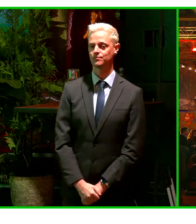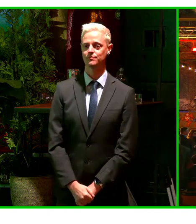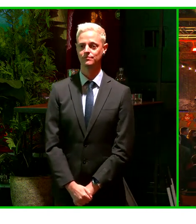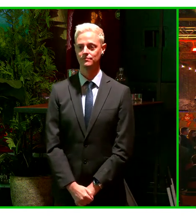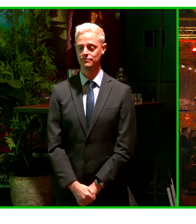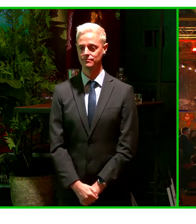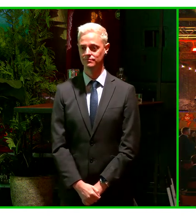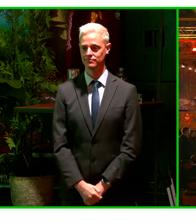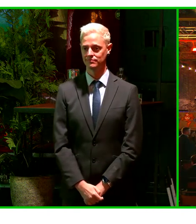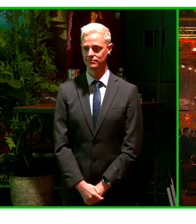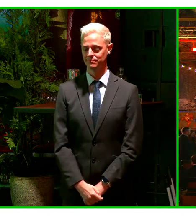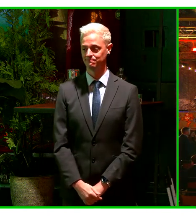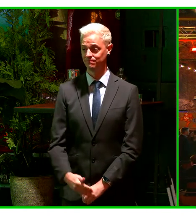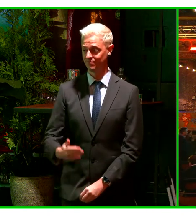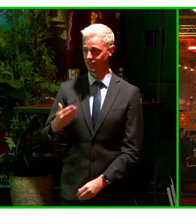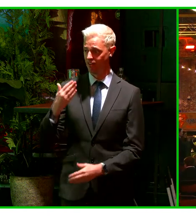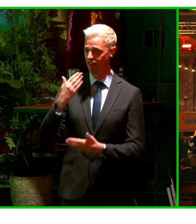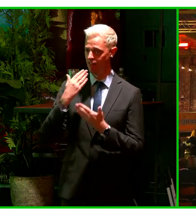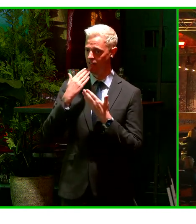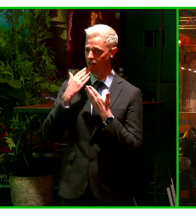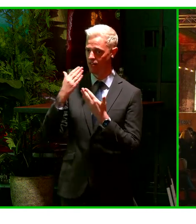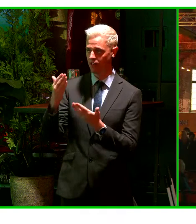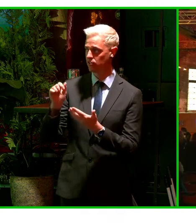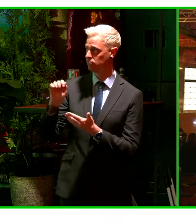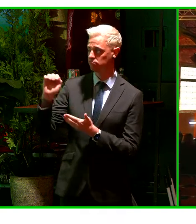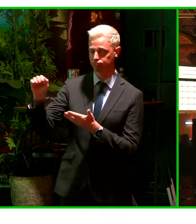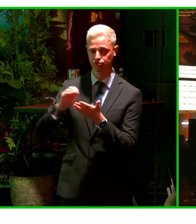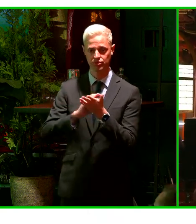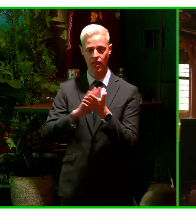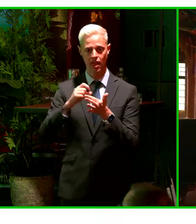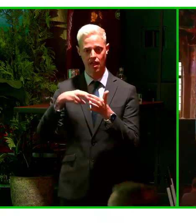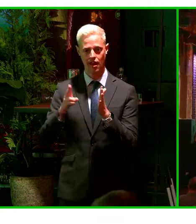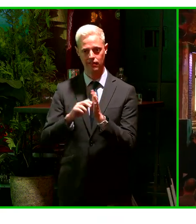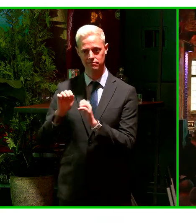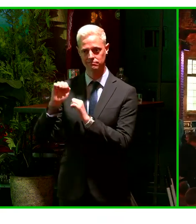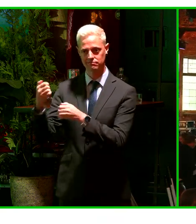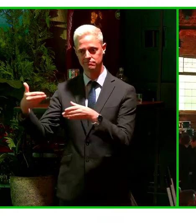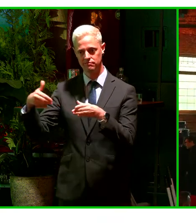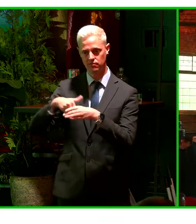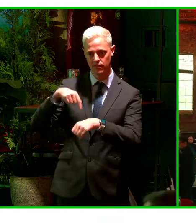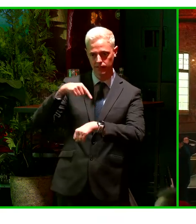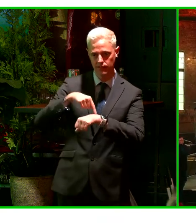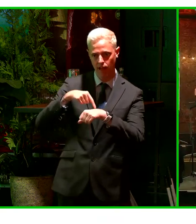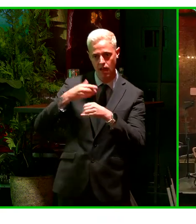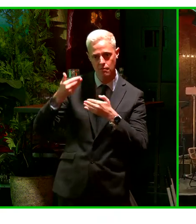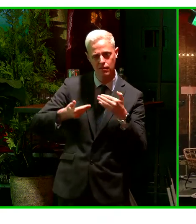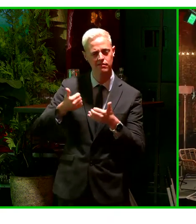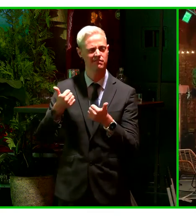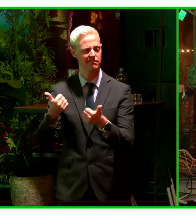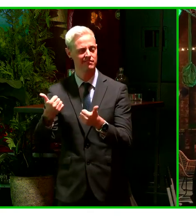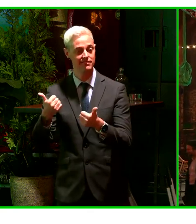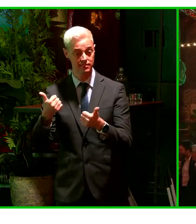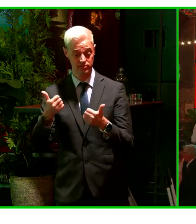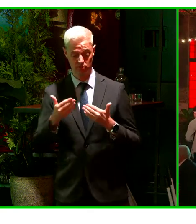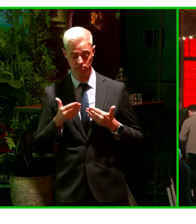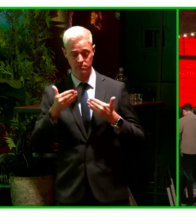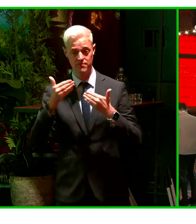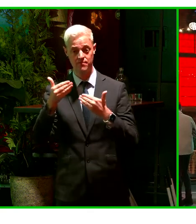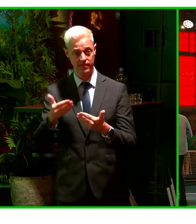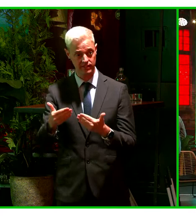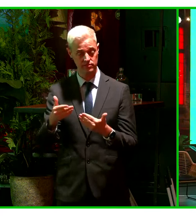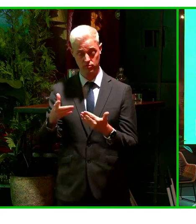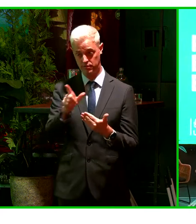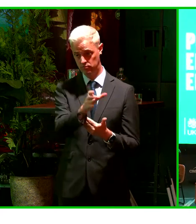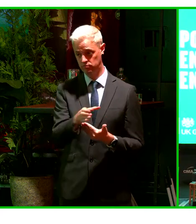Thanks, Helen, and thanks for keeping us vaguely to time. Our next session this morning is going to be moderated